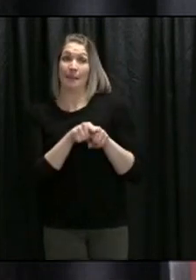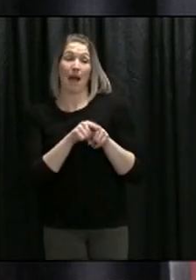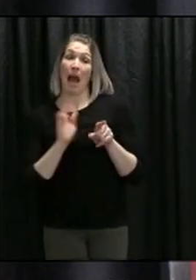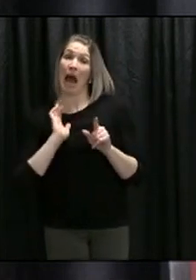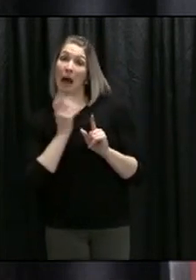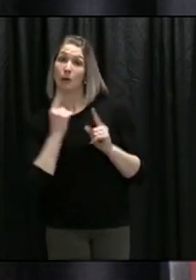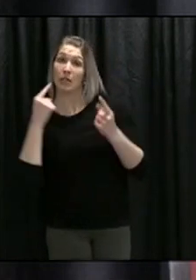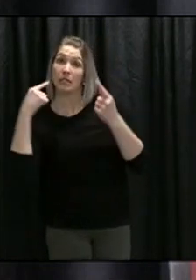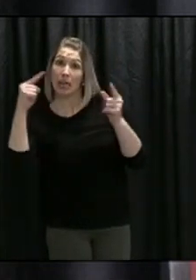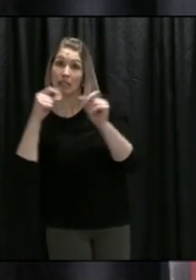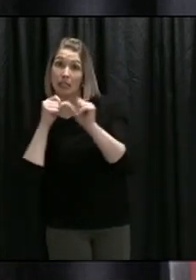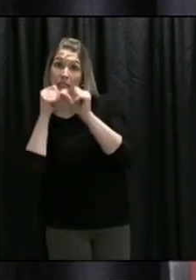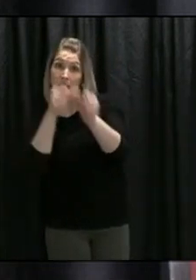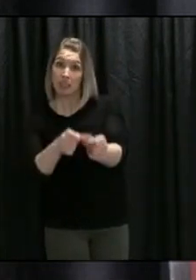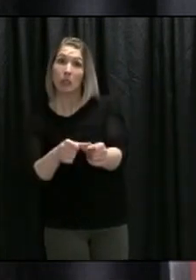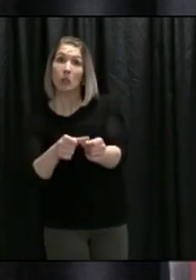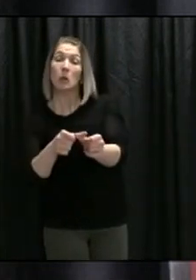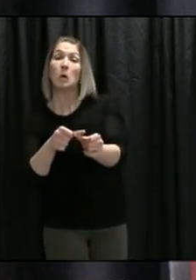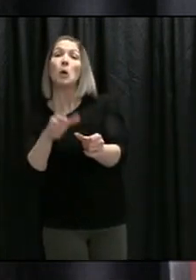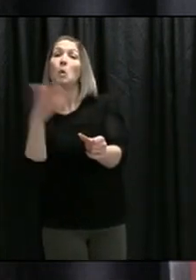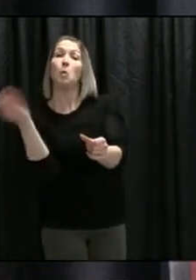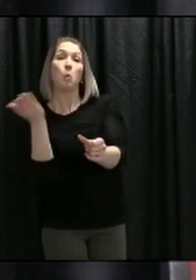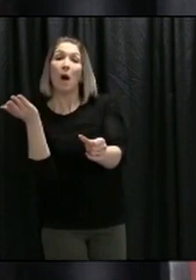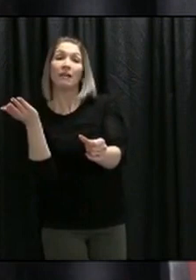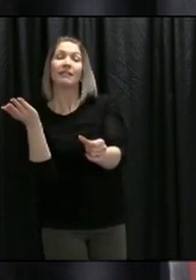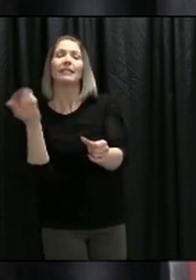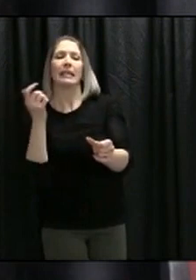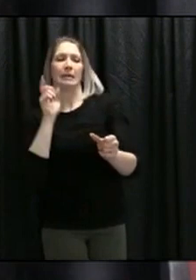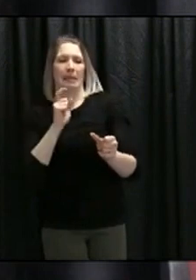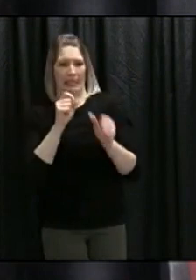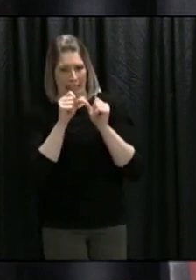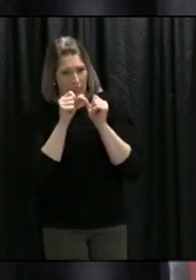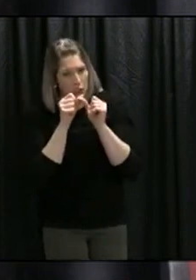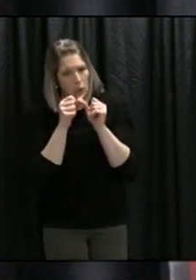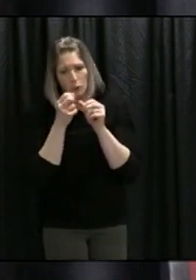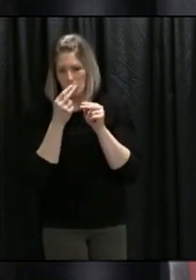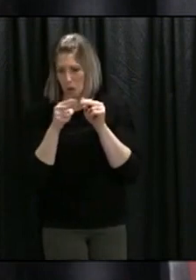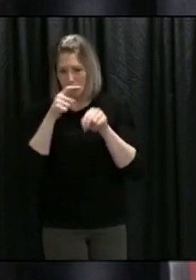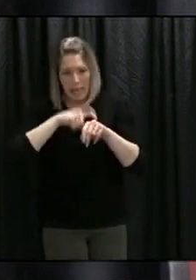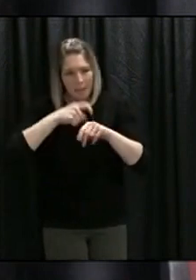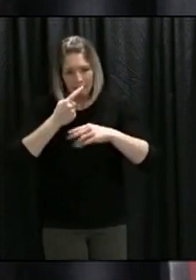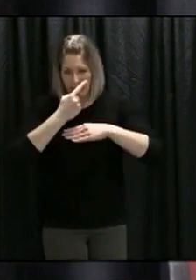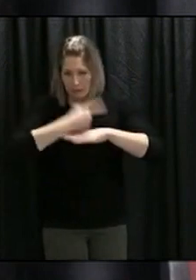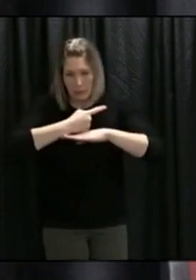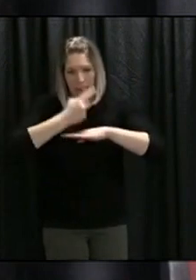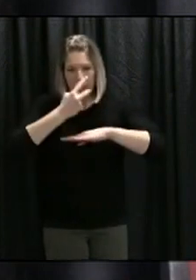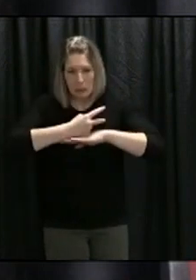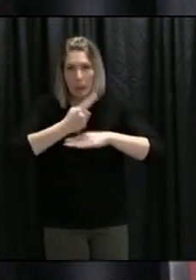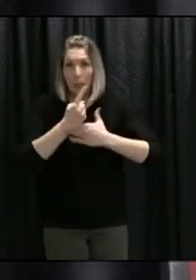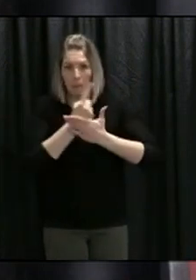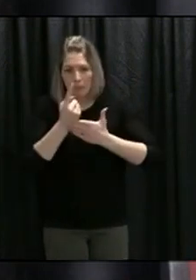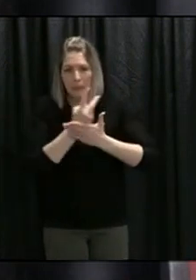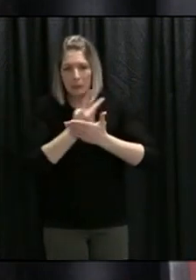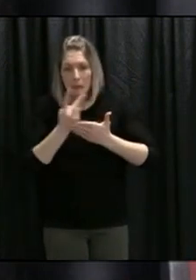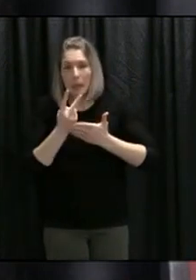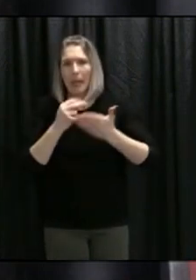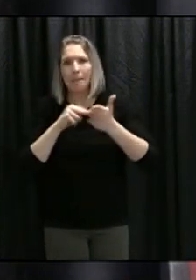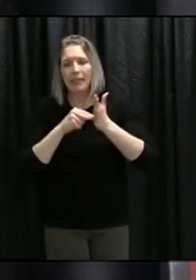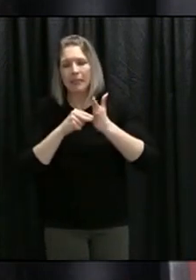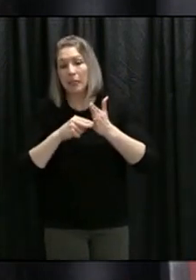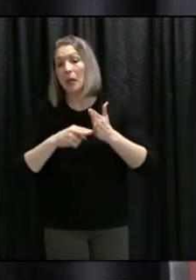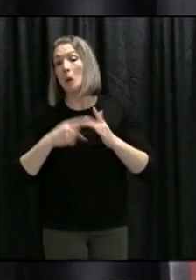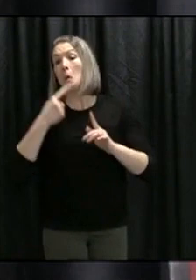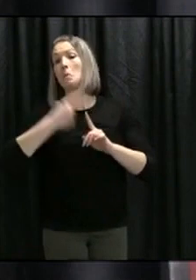on keeping together over the short haul. Keep these measures in place, let them do their work, and let